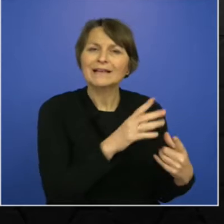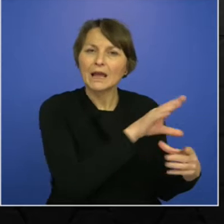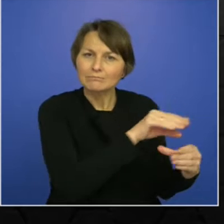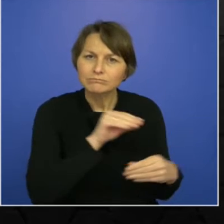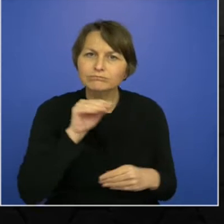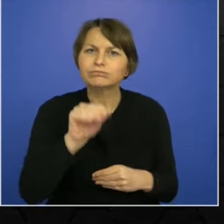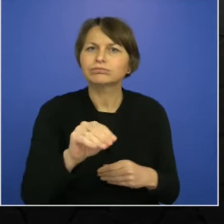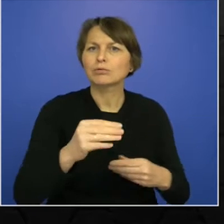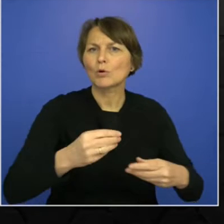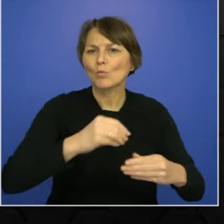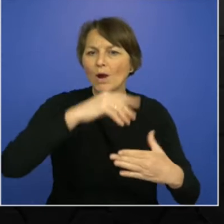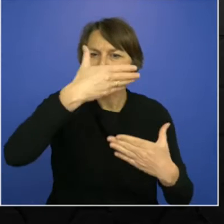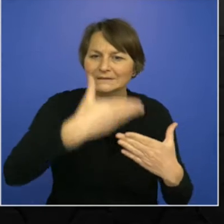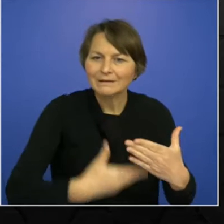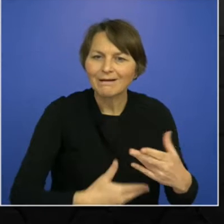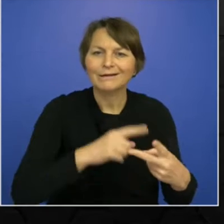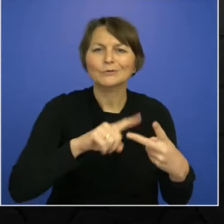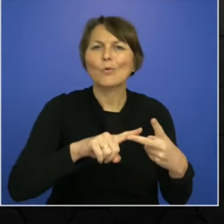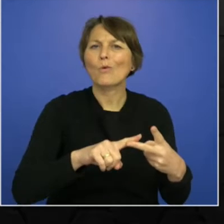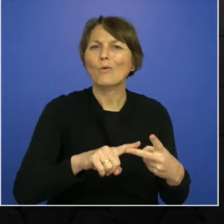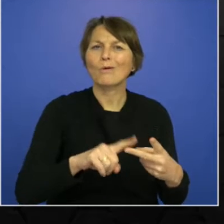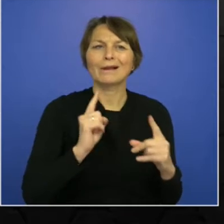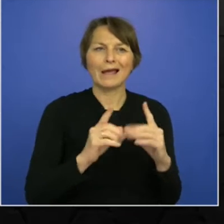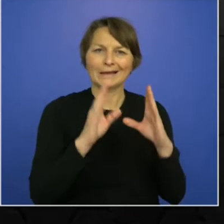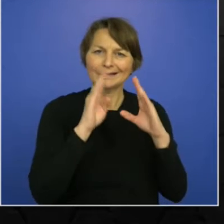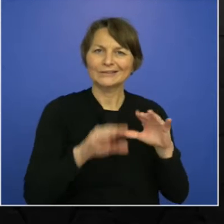channels, or any digital personal assistant.